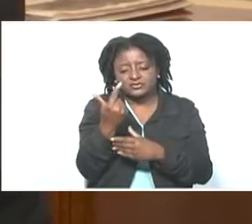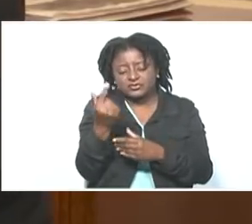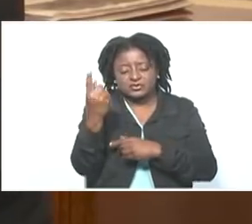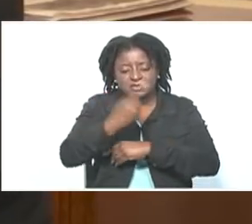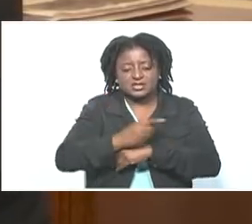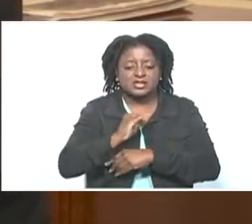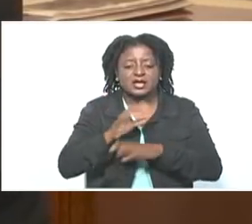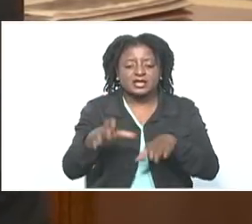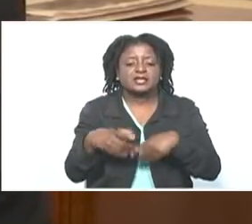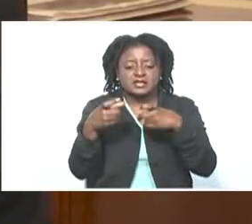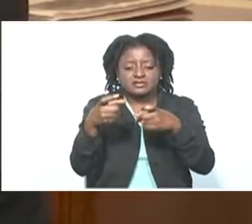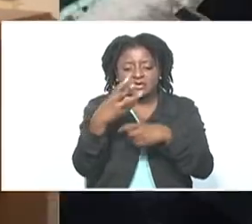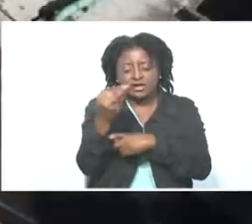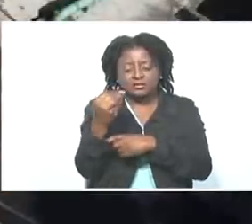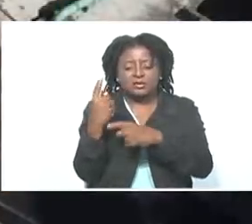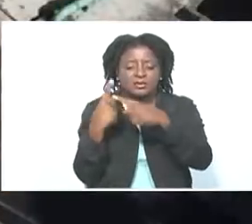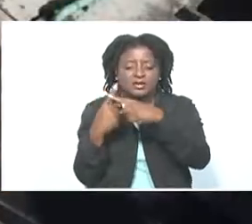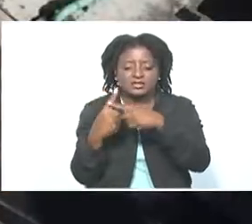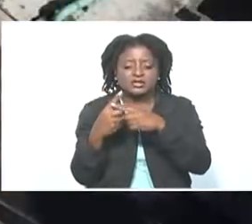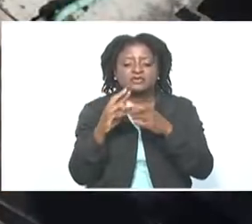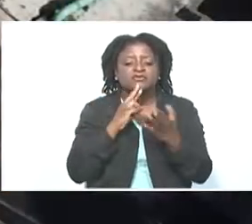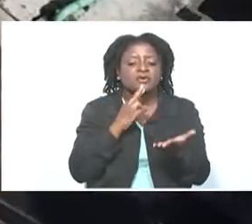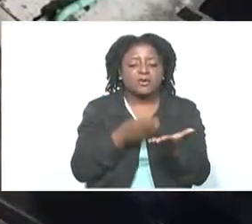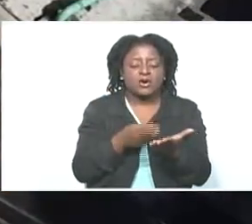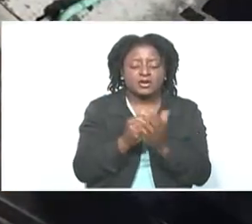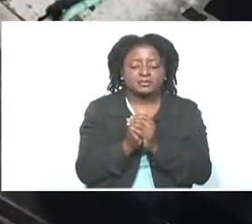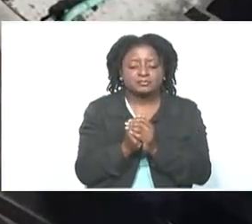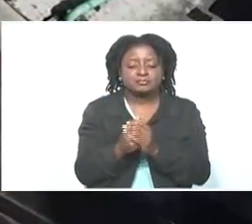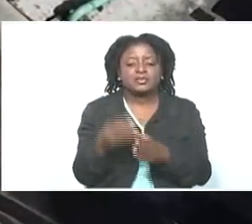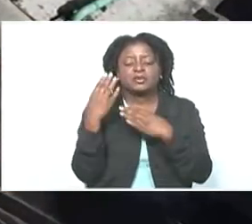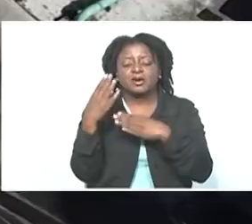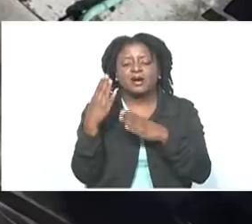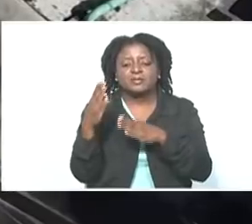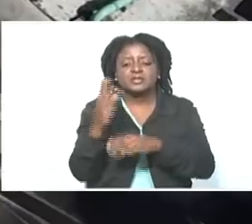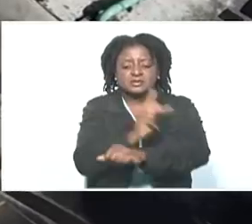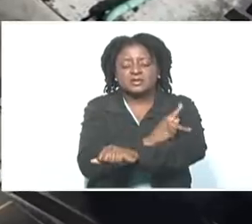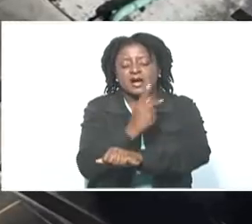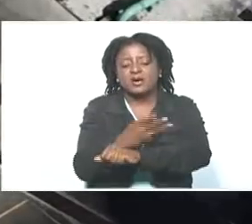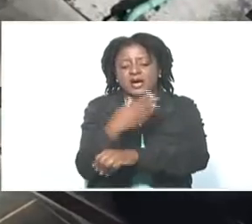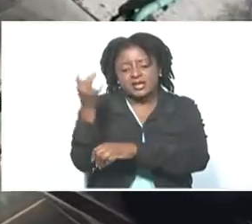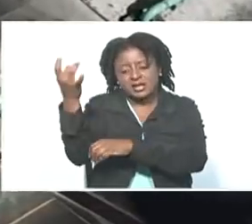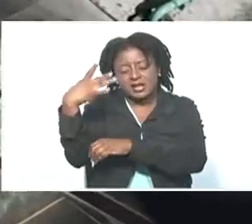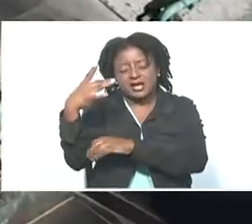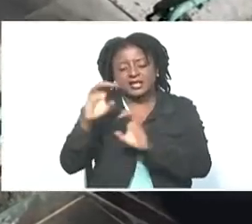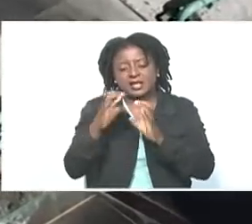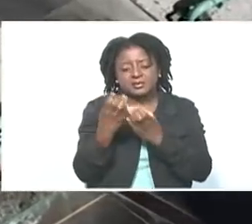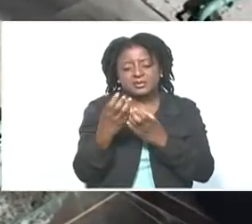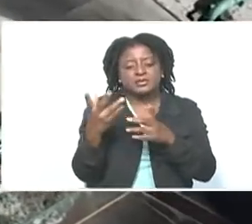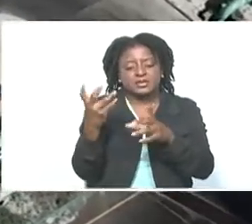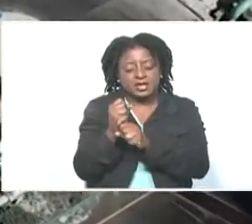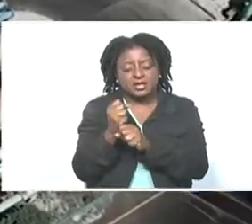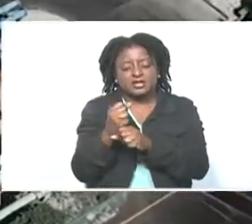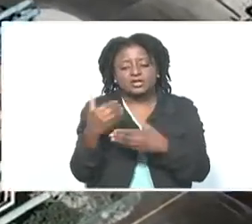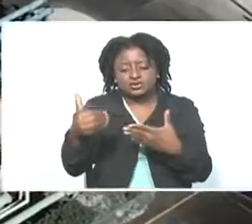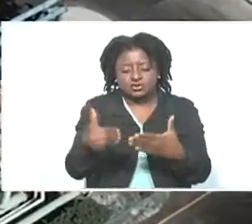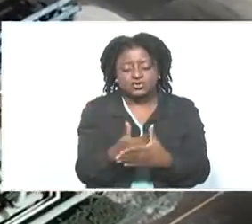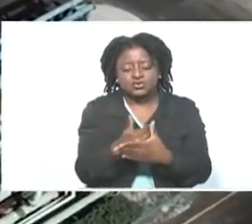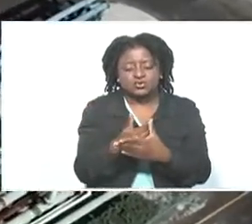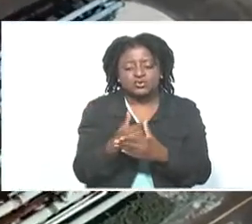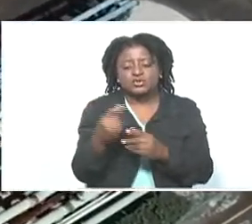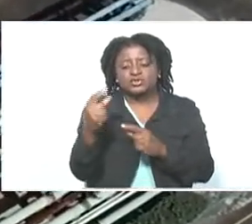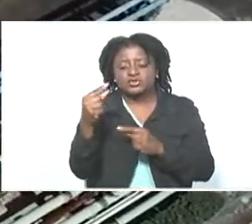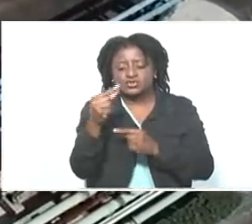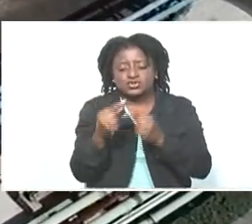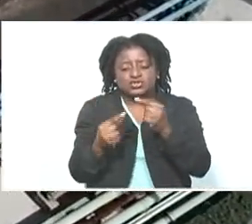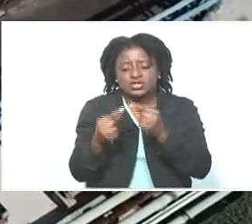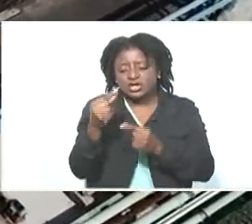very positive report. The Bahamas Power and Light Company to receive a new generation and liquefied gas plant.